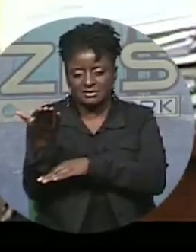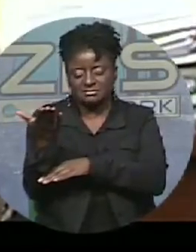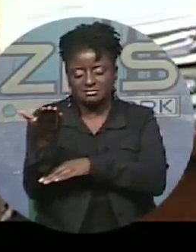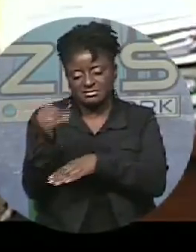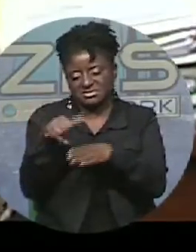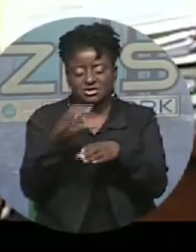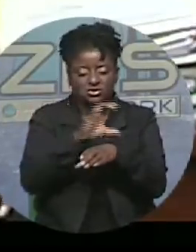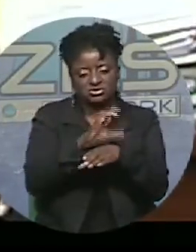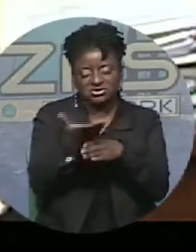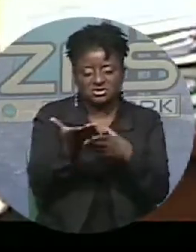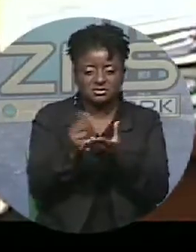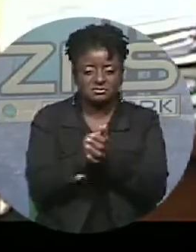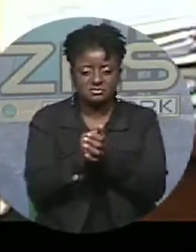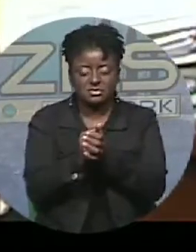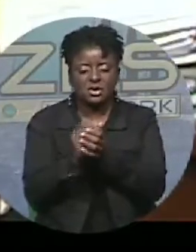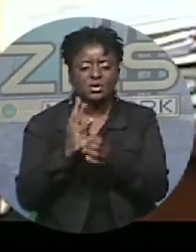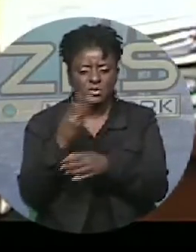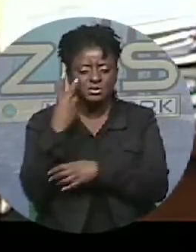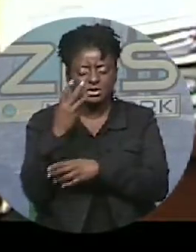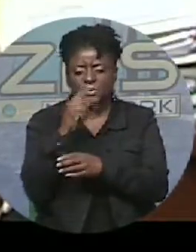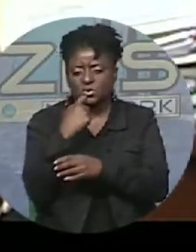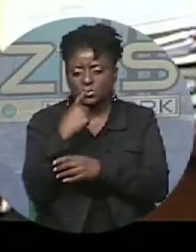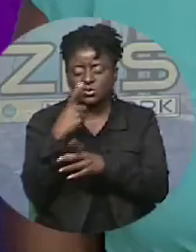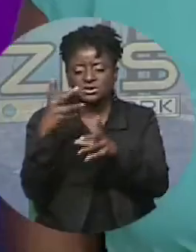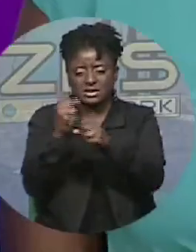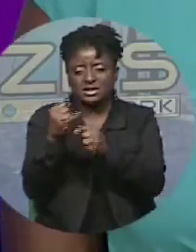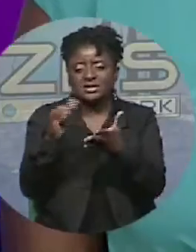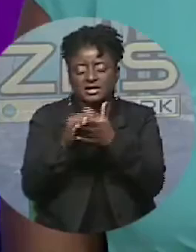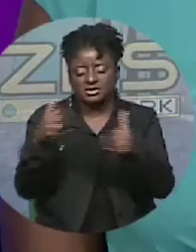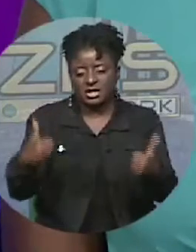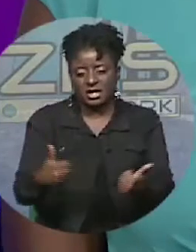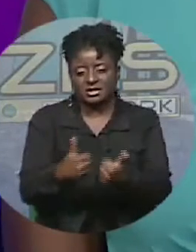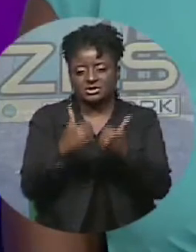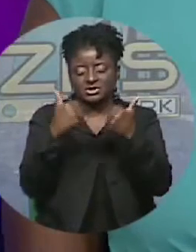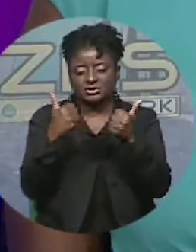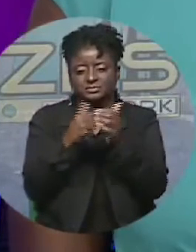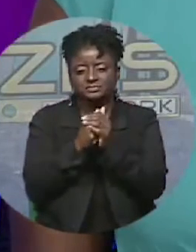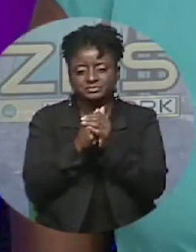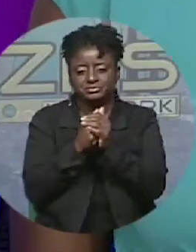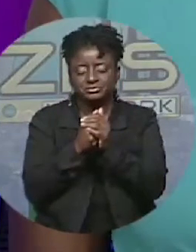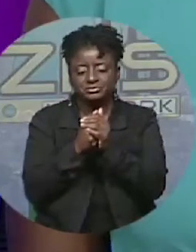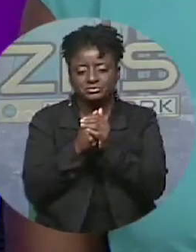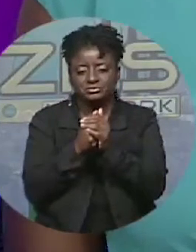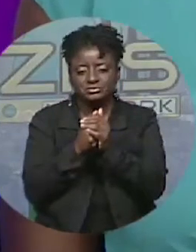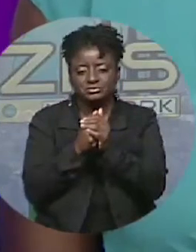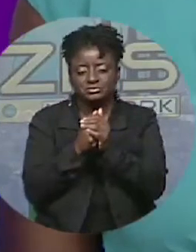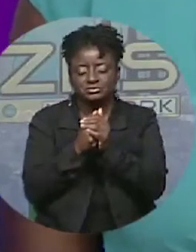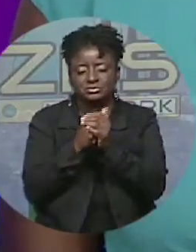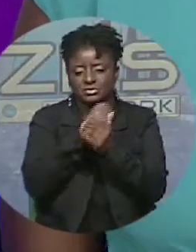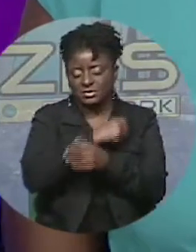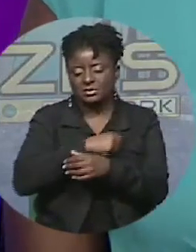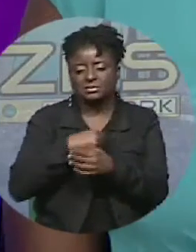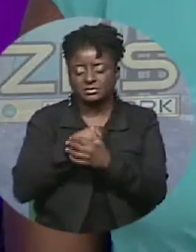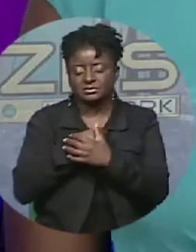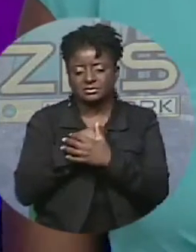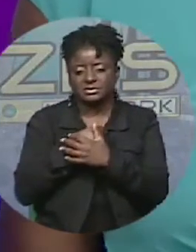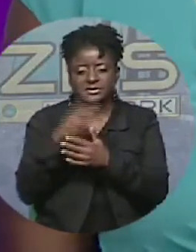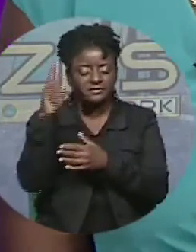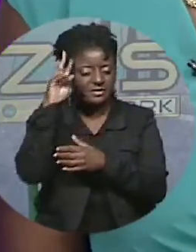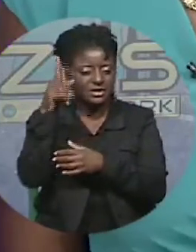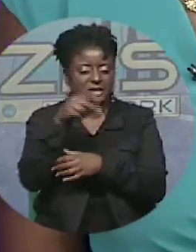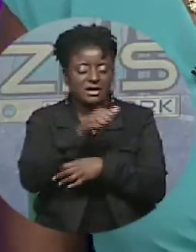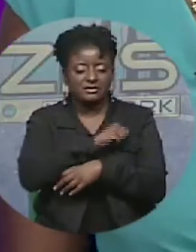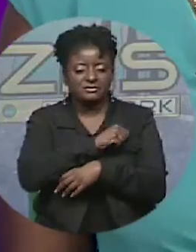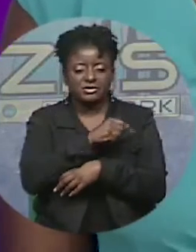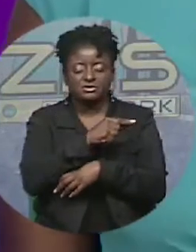And so we will see who will take up the challenge. We apologize. That was the Honorable V. Alfred Gray. Leading debate